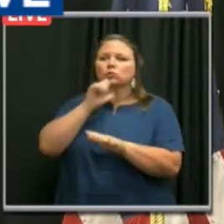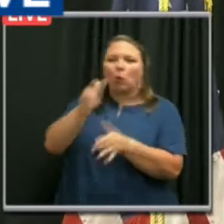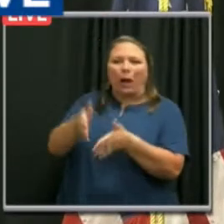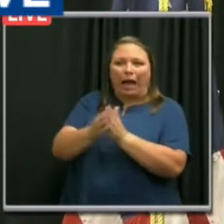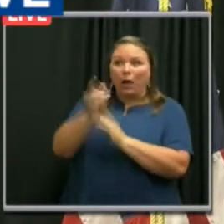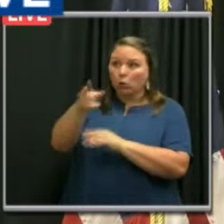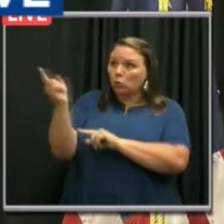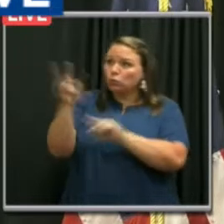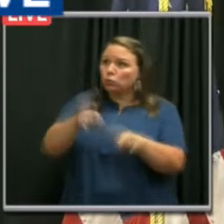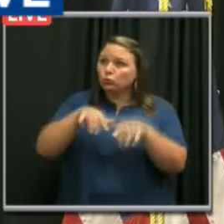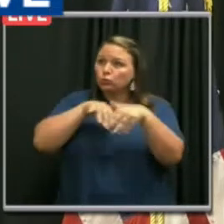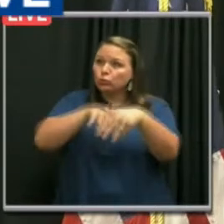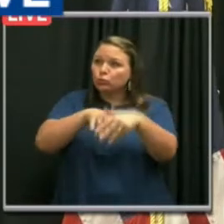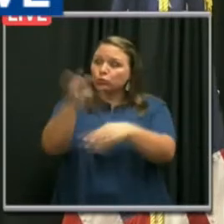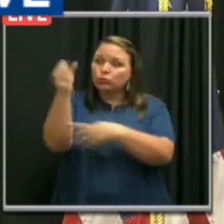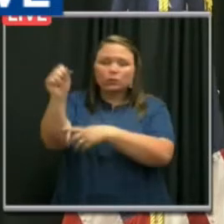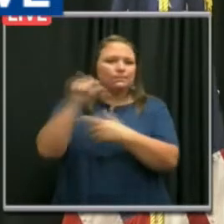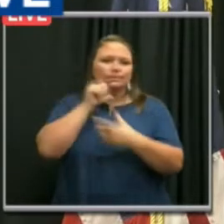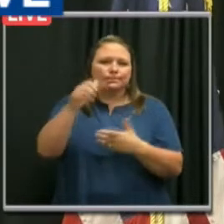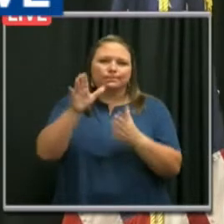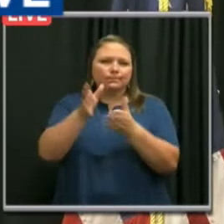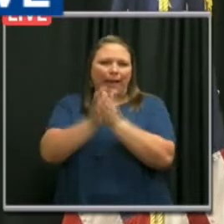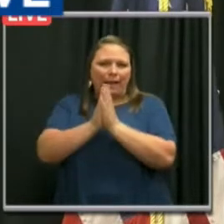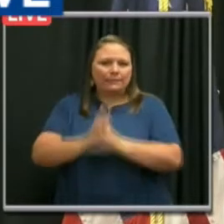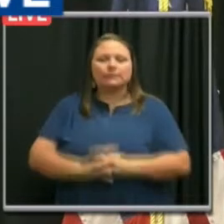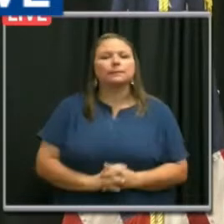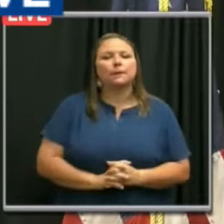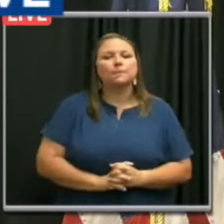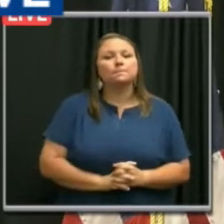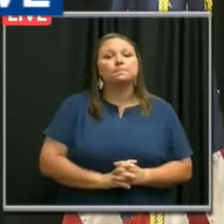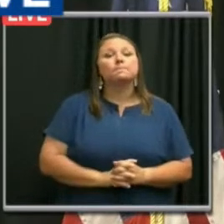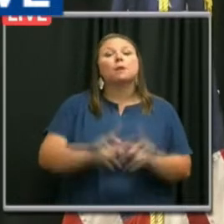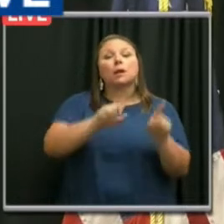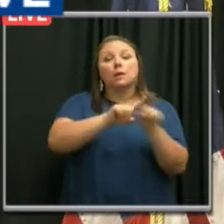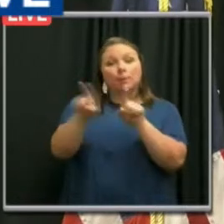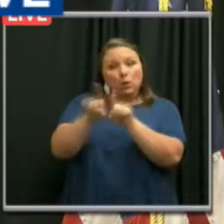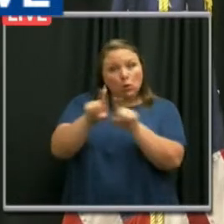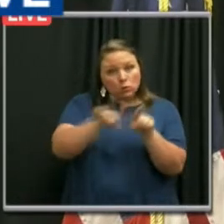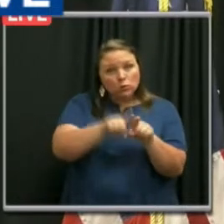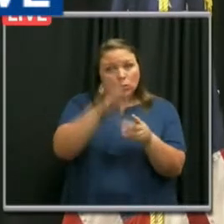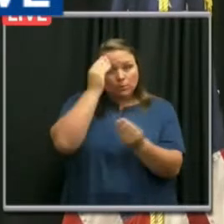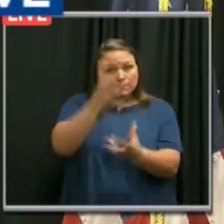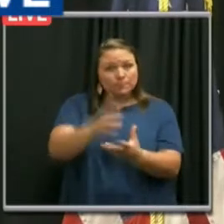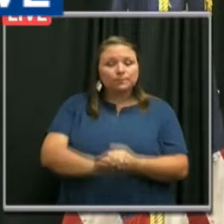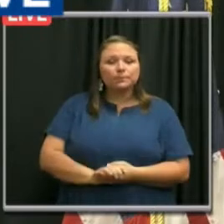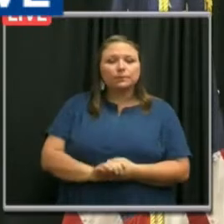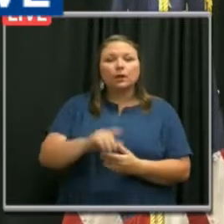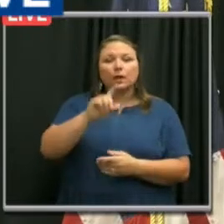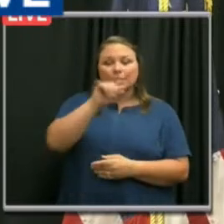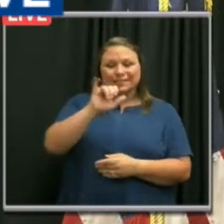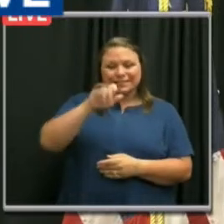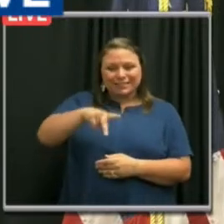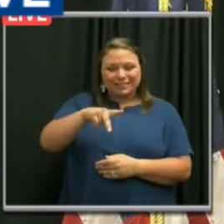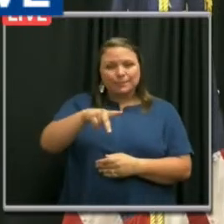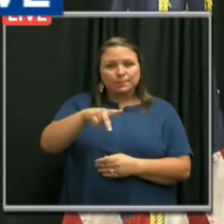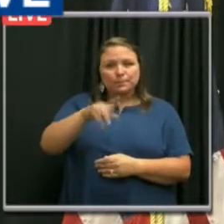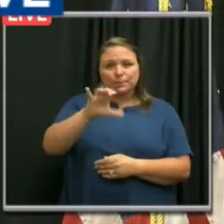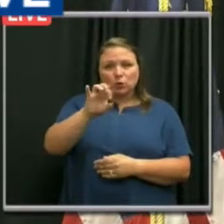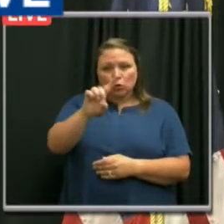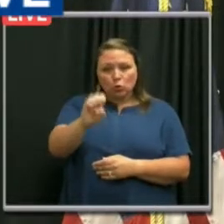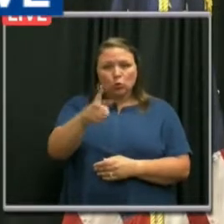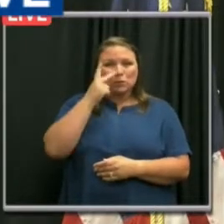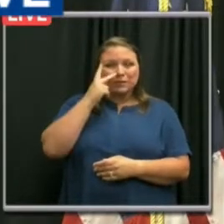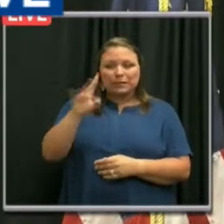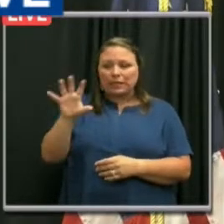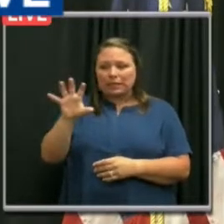of those individuals have tested positive. But let me also say that in those zip codes where you see the